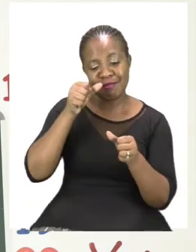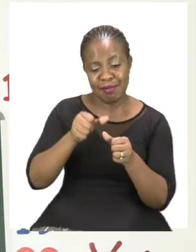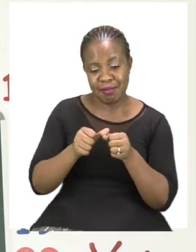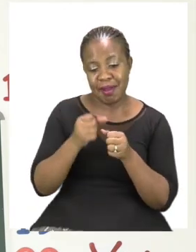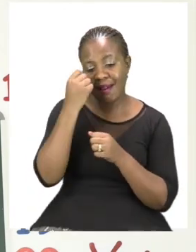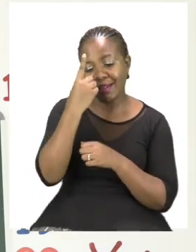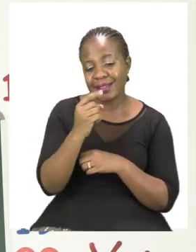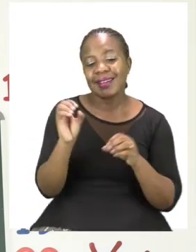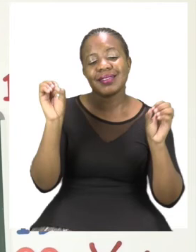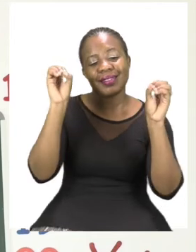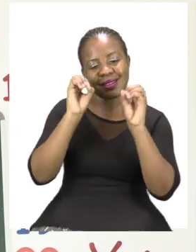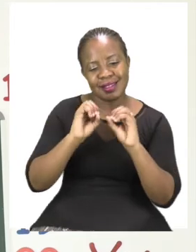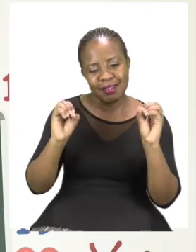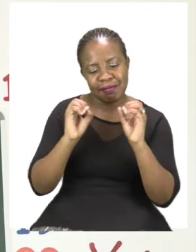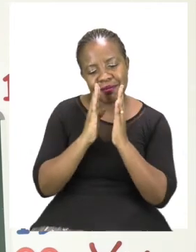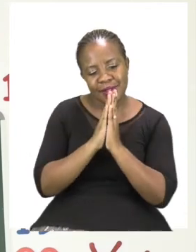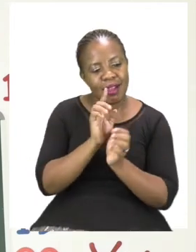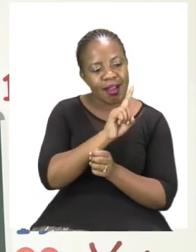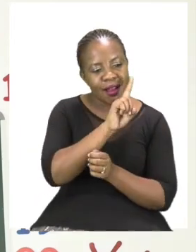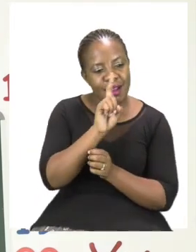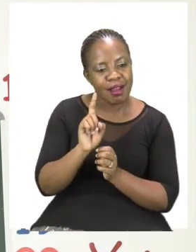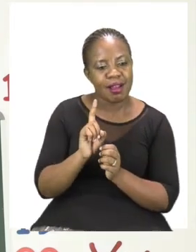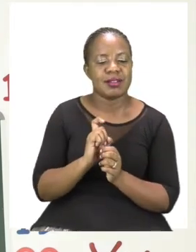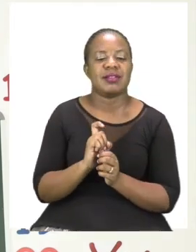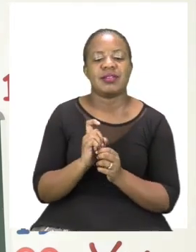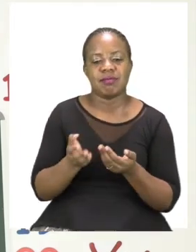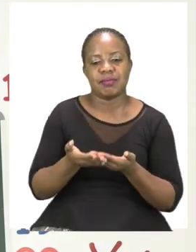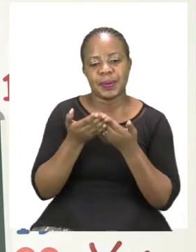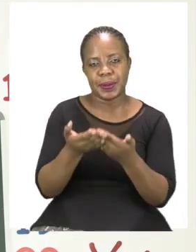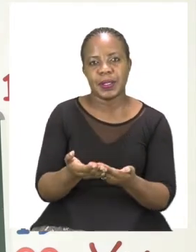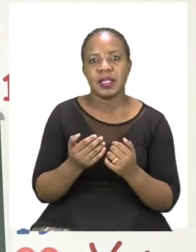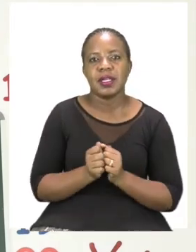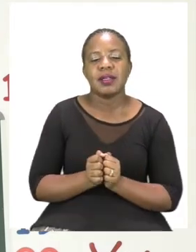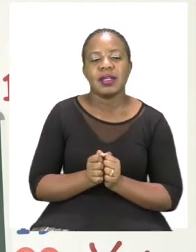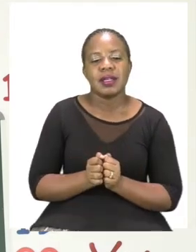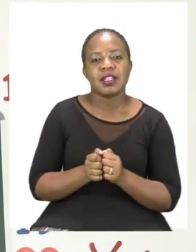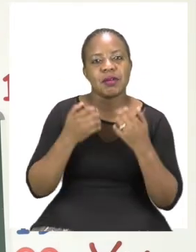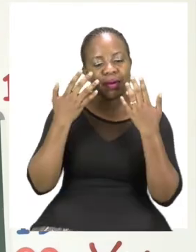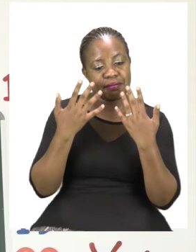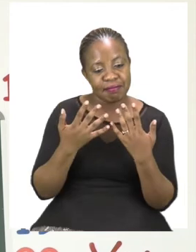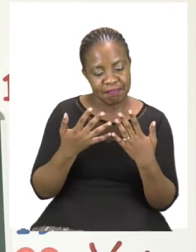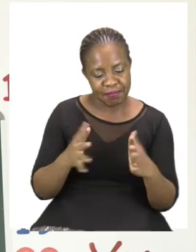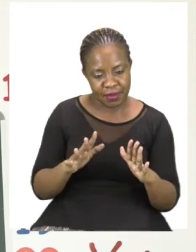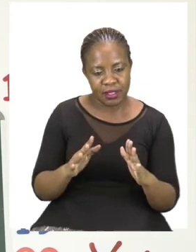can always ask for help. Now that we are done, it is very important for us to